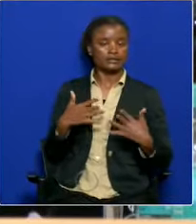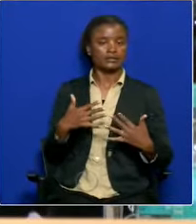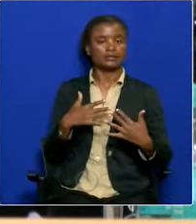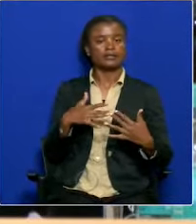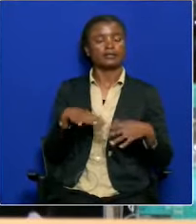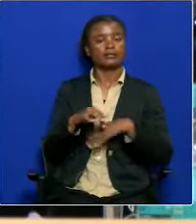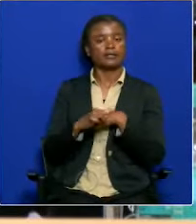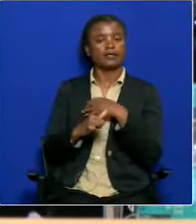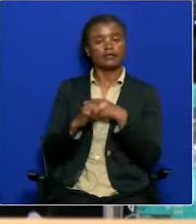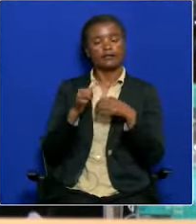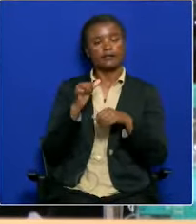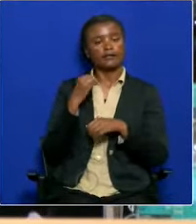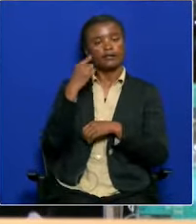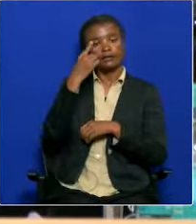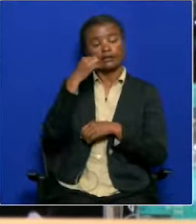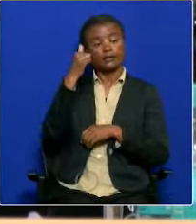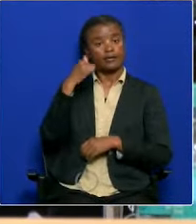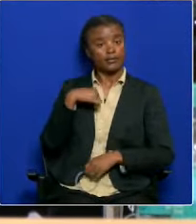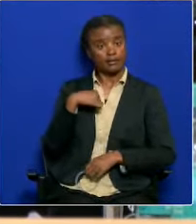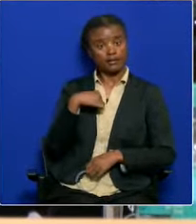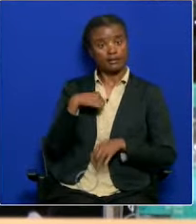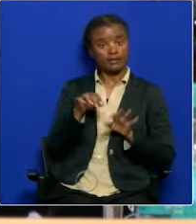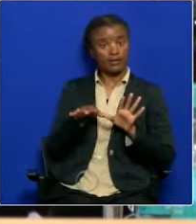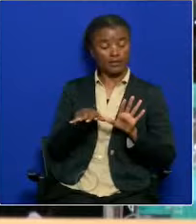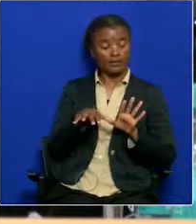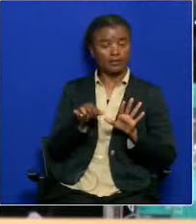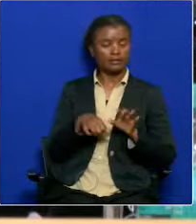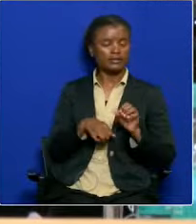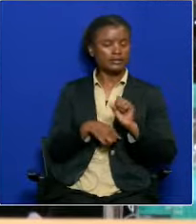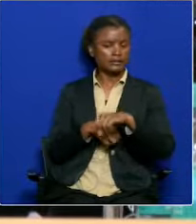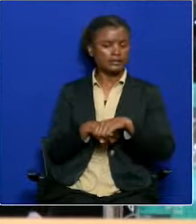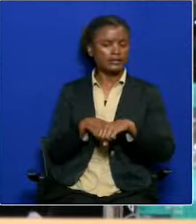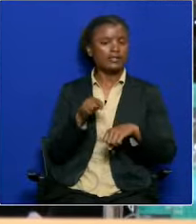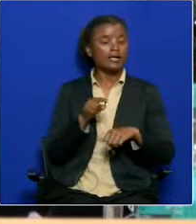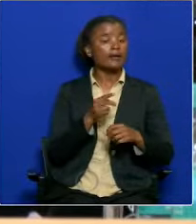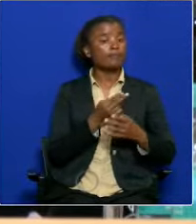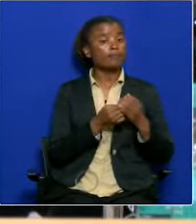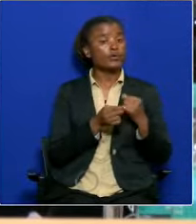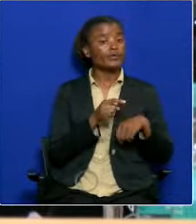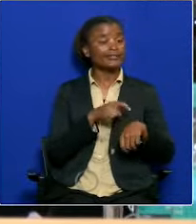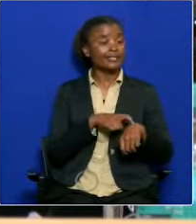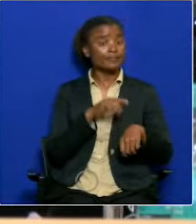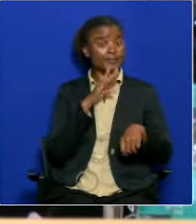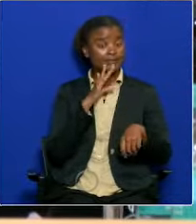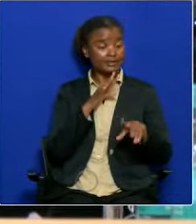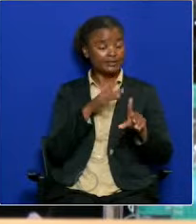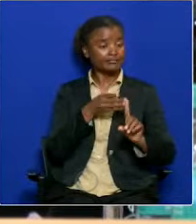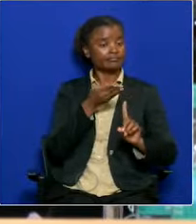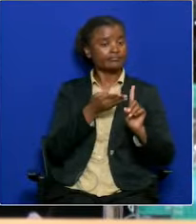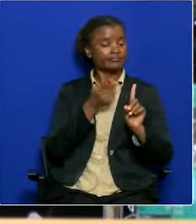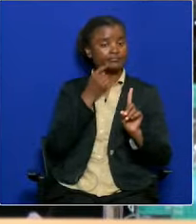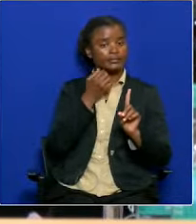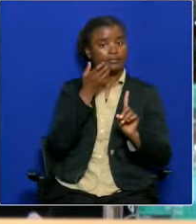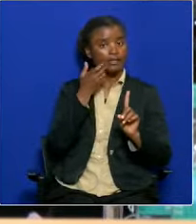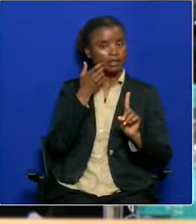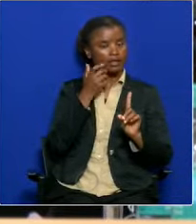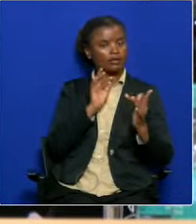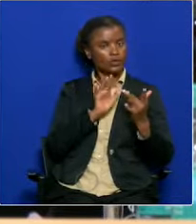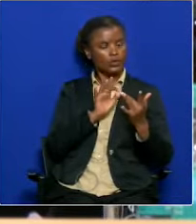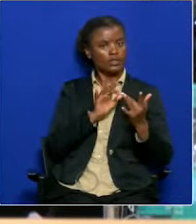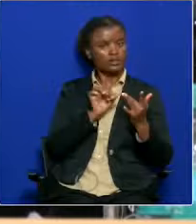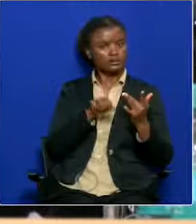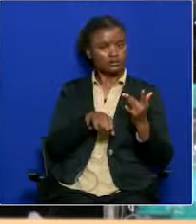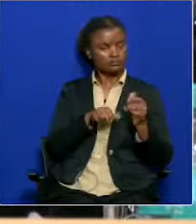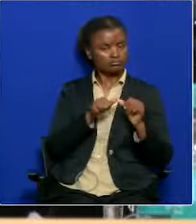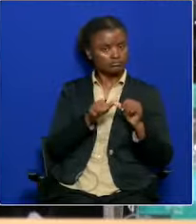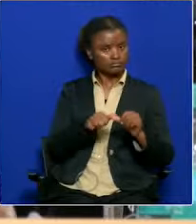in both instances, after the relevant time, you were in contact with Mr. Matlala. Yeah, I'm in agreement with